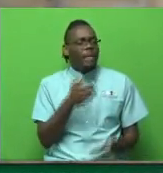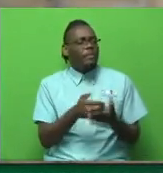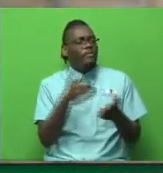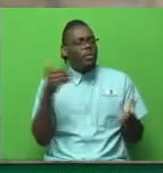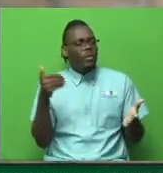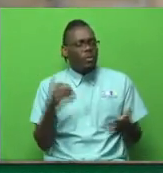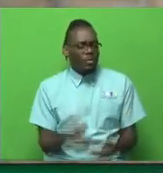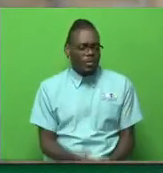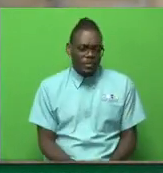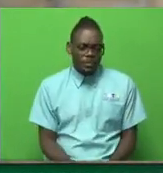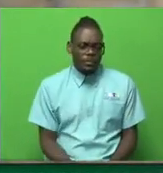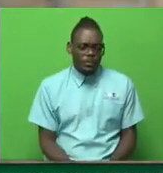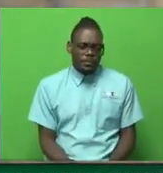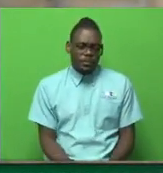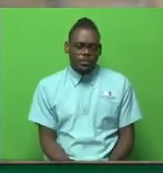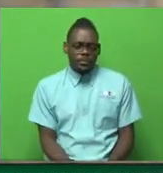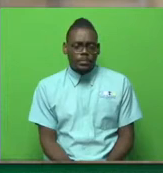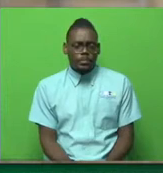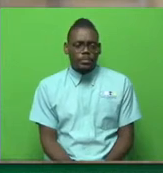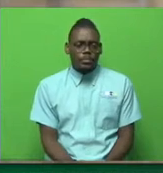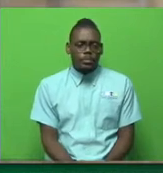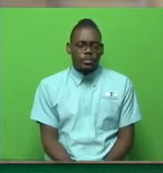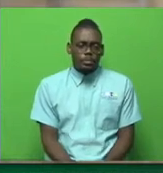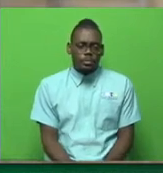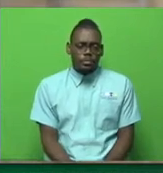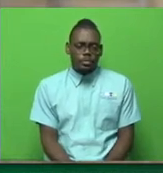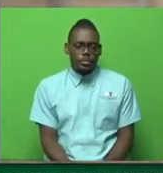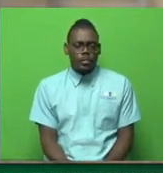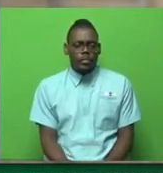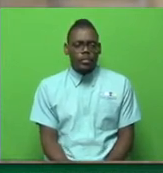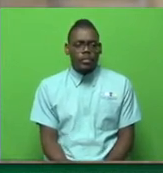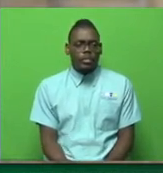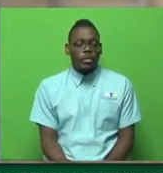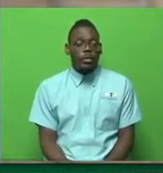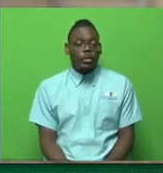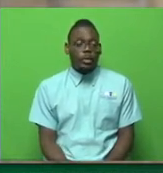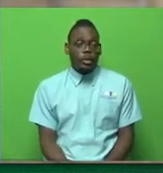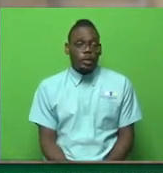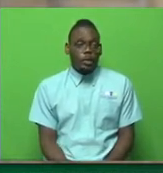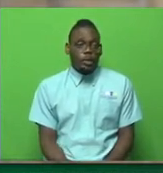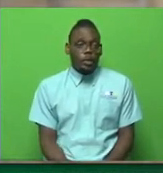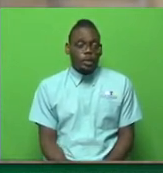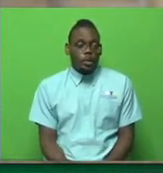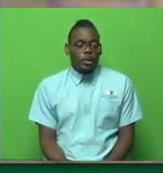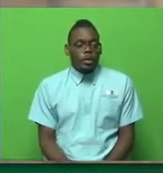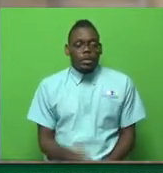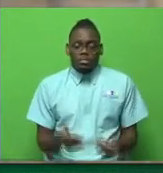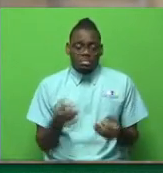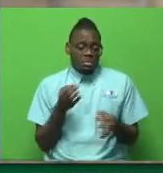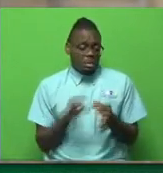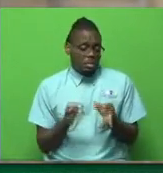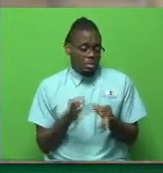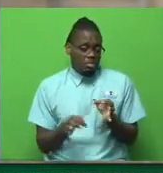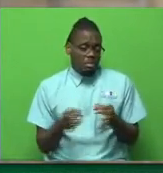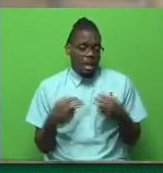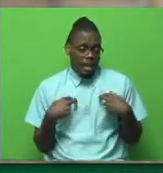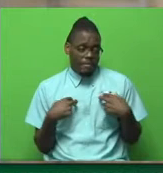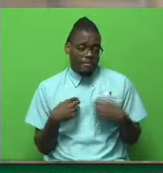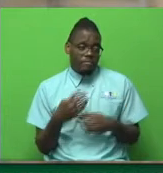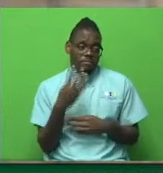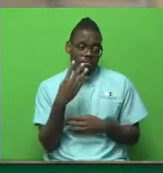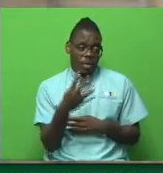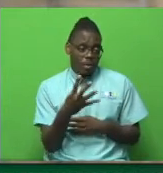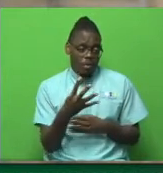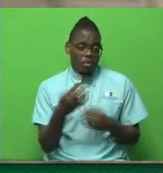to a family of four May easily have four Motor Vehicles because several individuals may owe more than